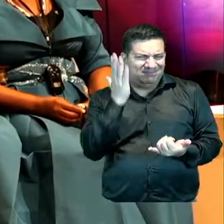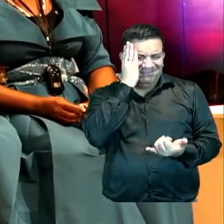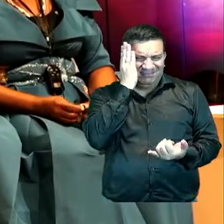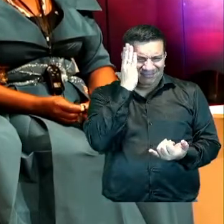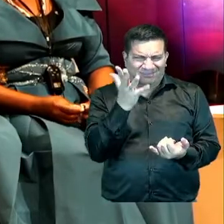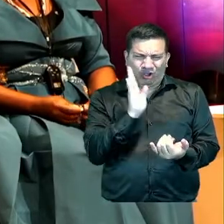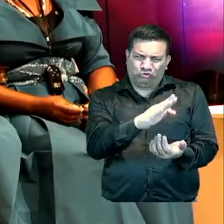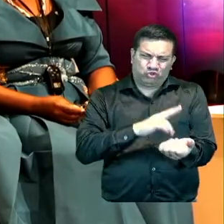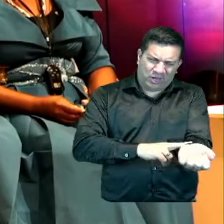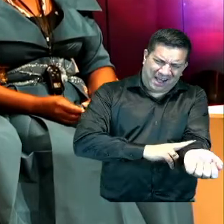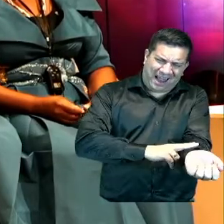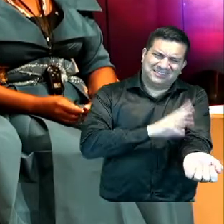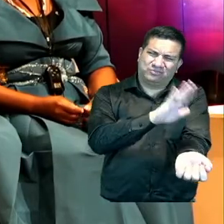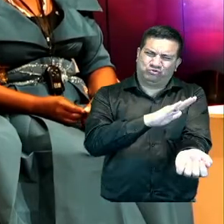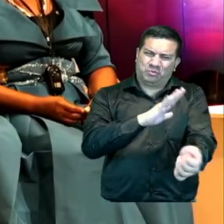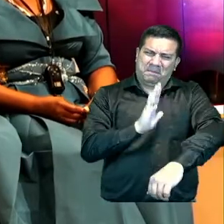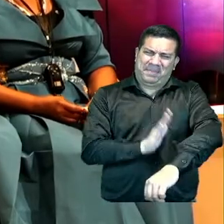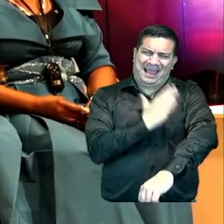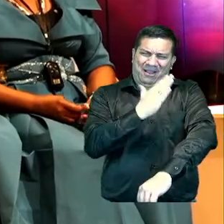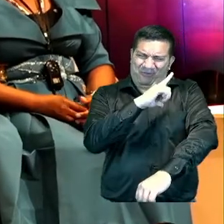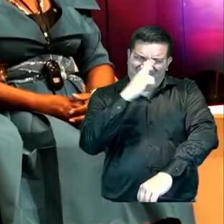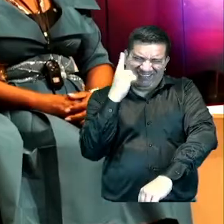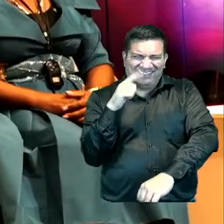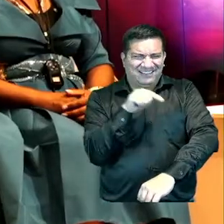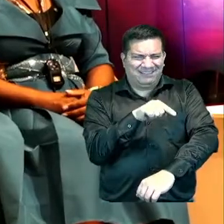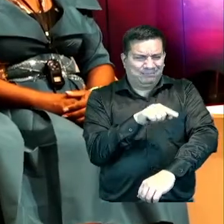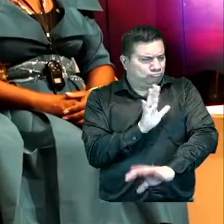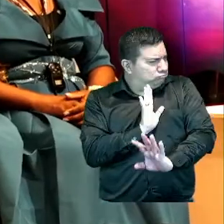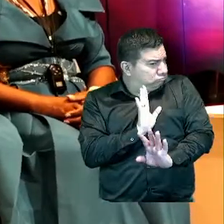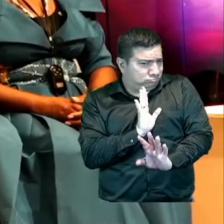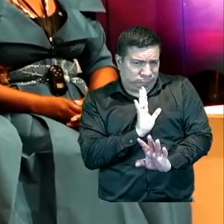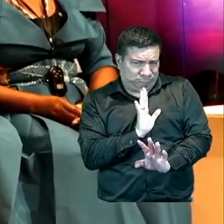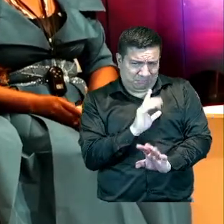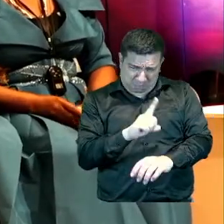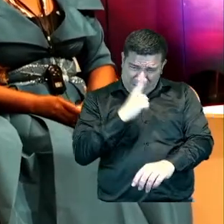And the race that we are talking about is not a white race.